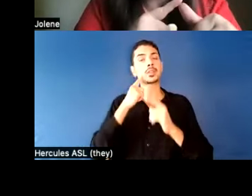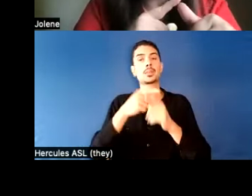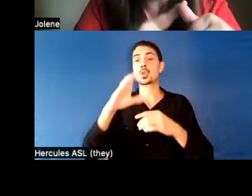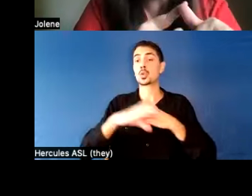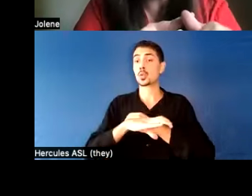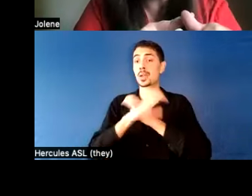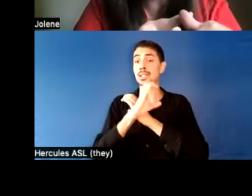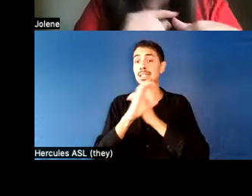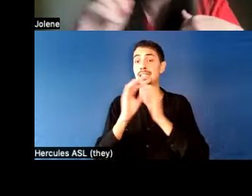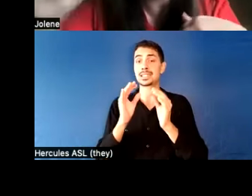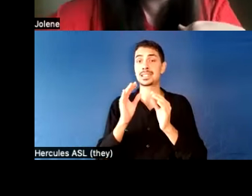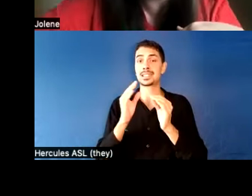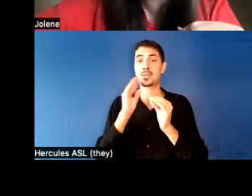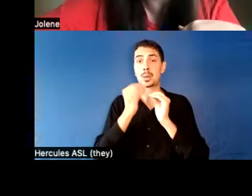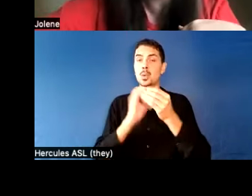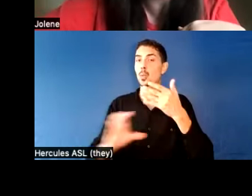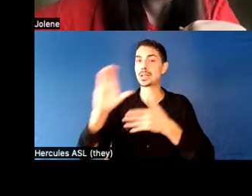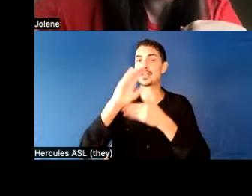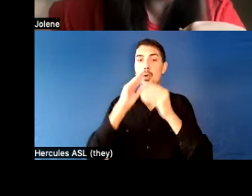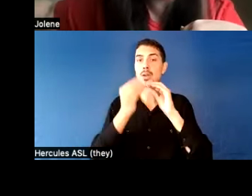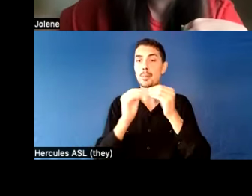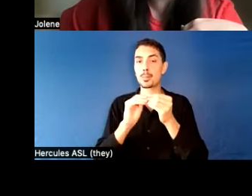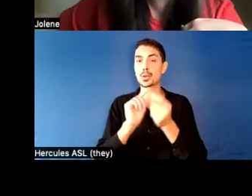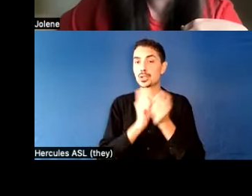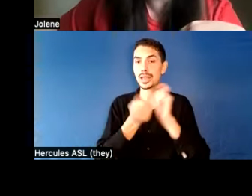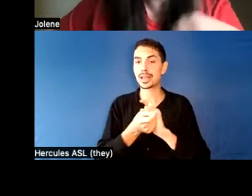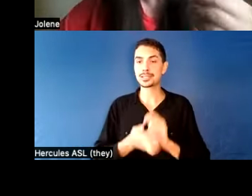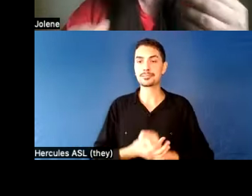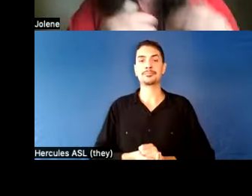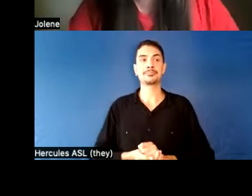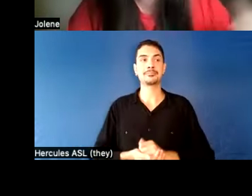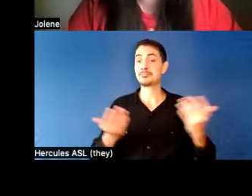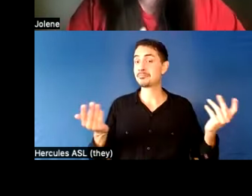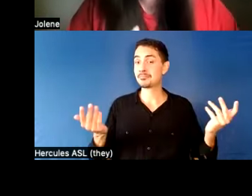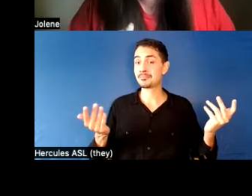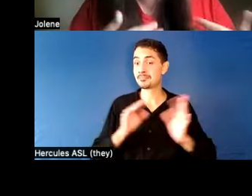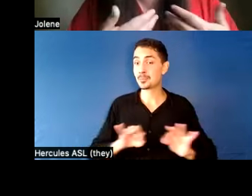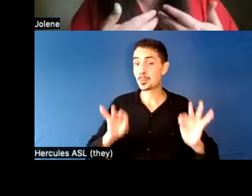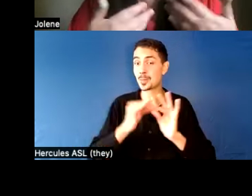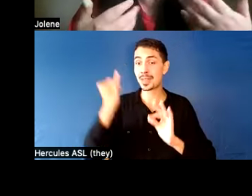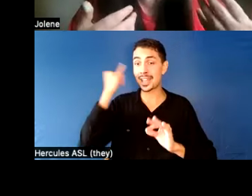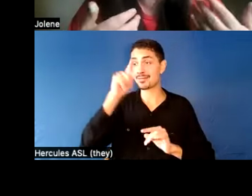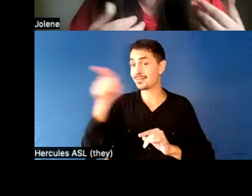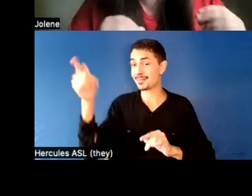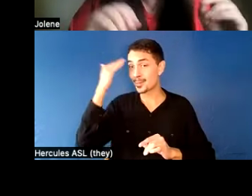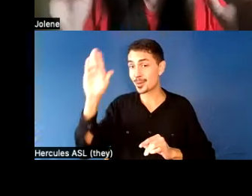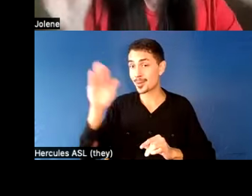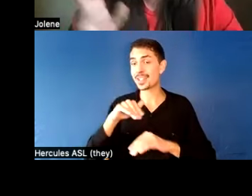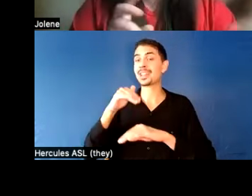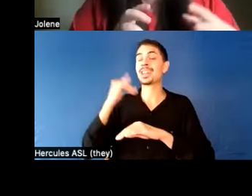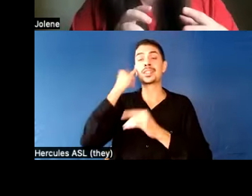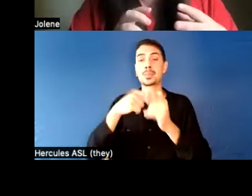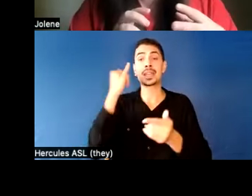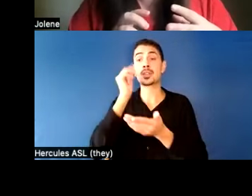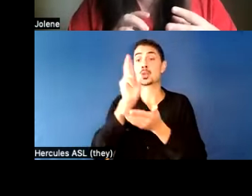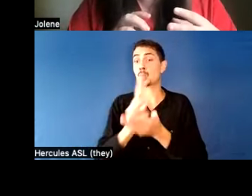but had no real way of getting that number out to different people in their community. It's a university who has changed the way that